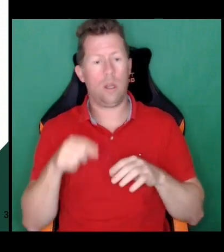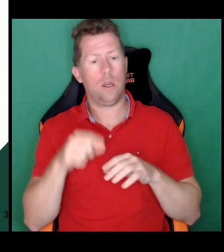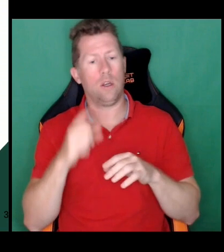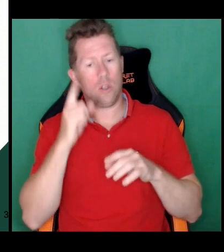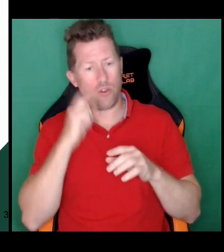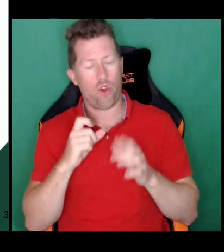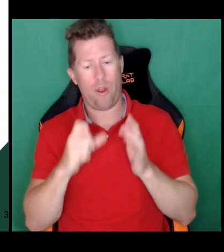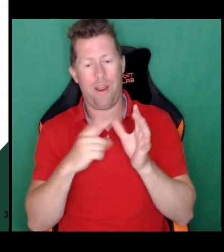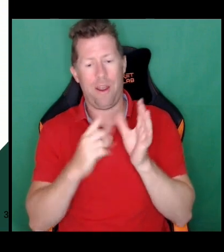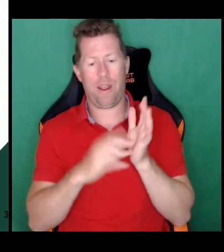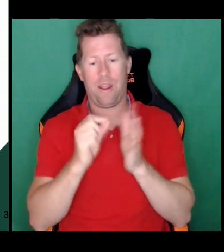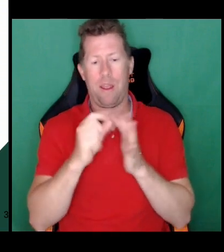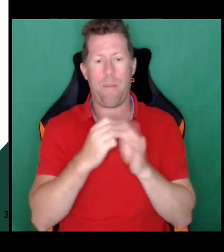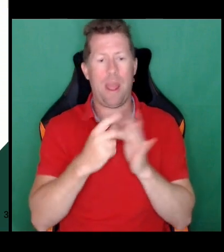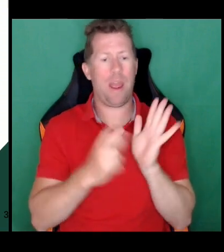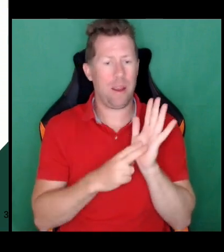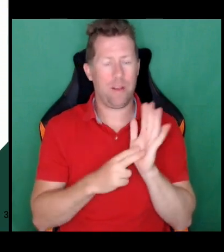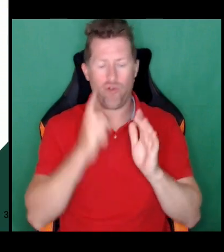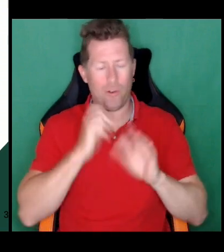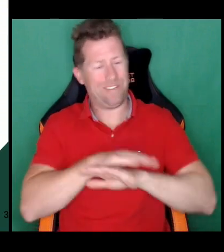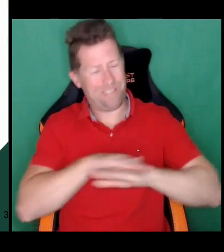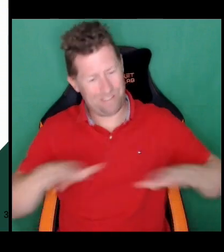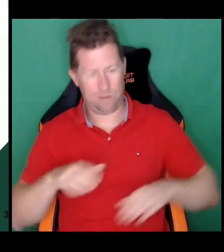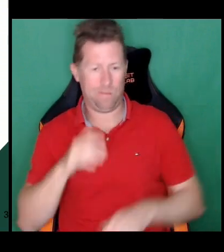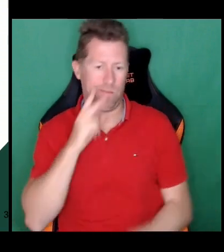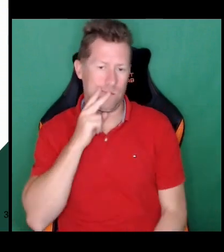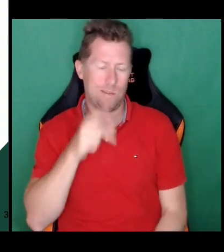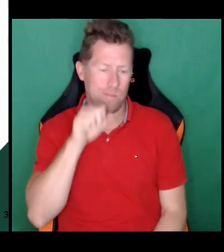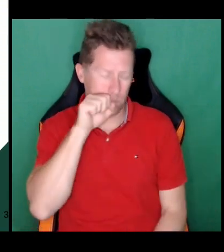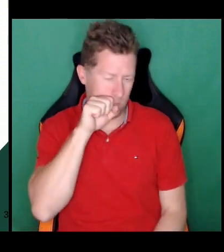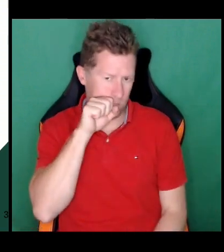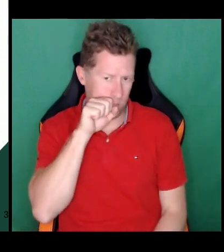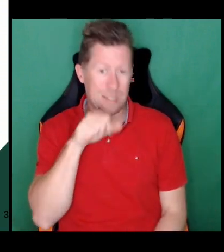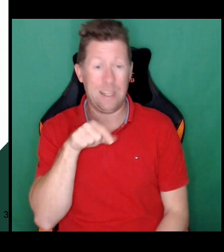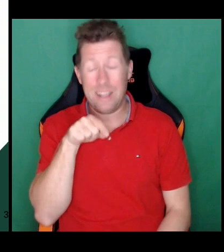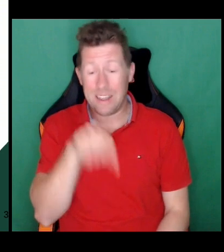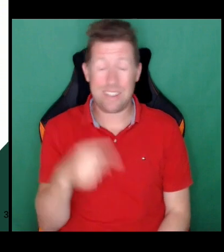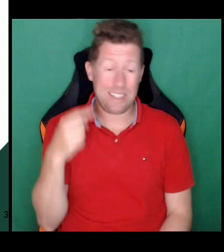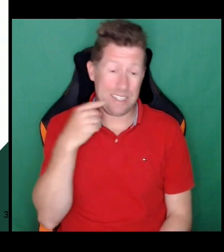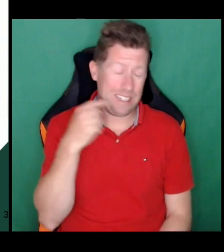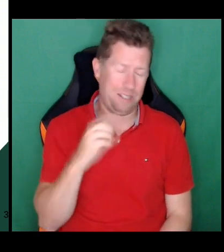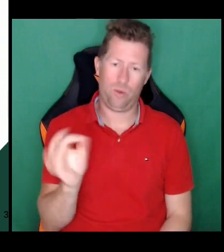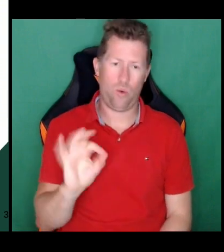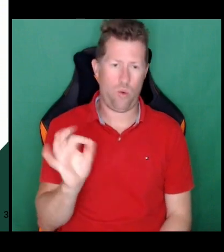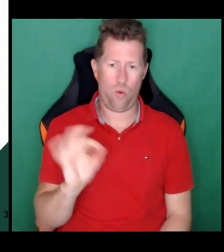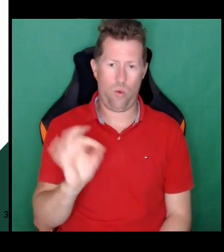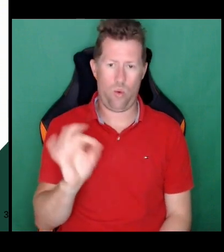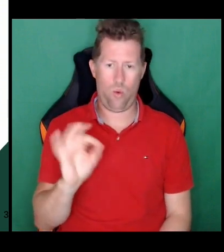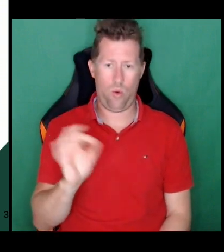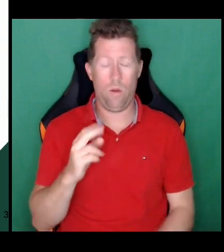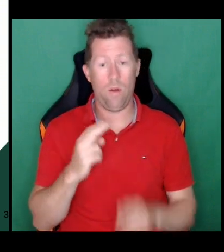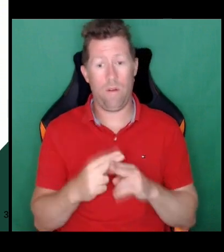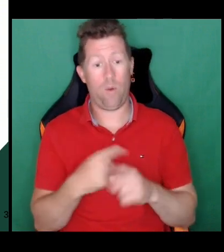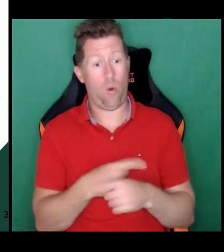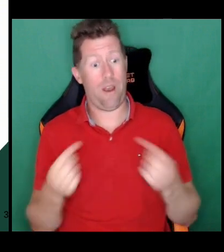campaign, leveraging many of our partners across the state. This is not an easy journey, and for all of us, or